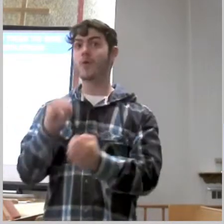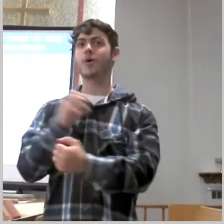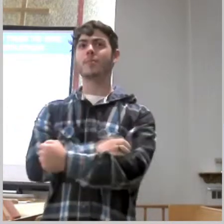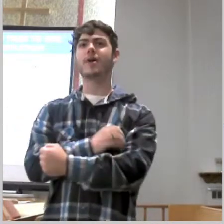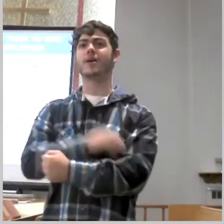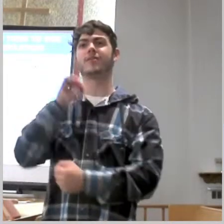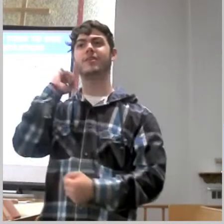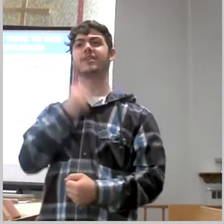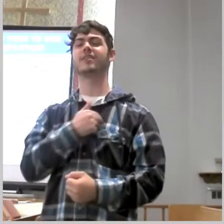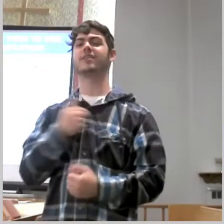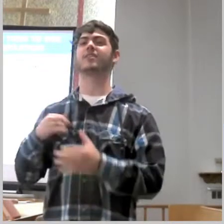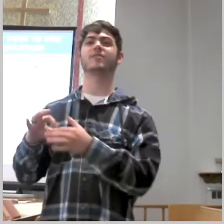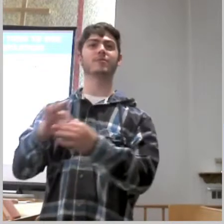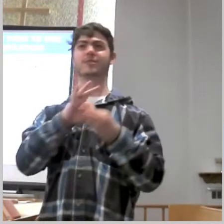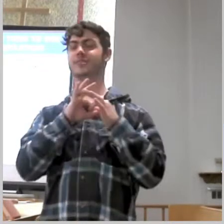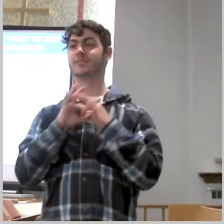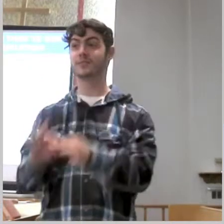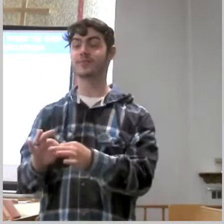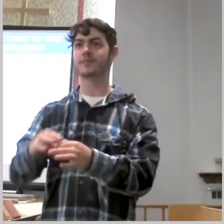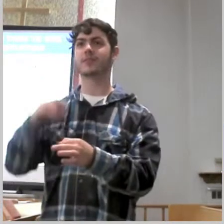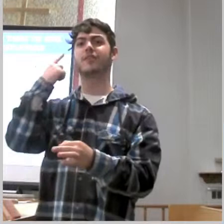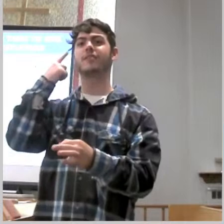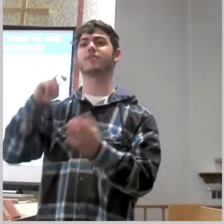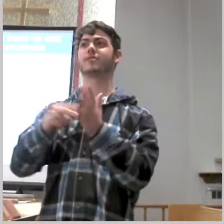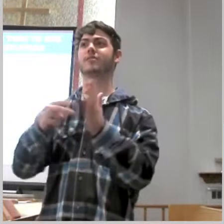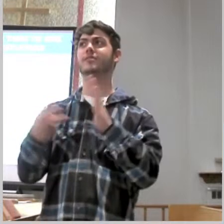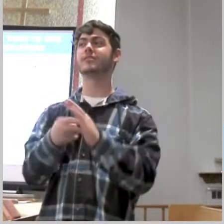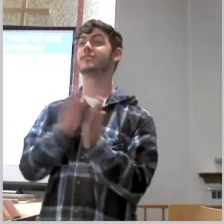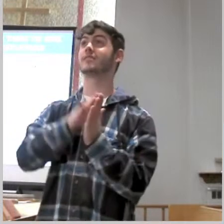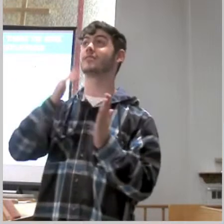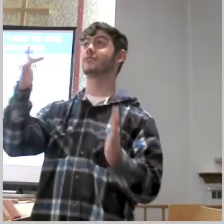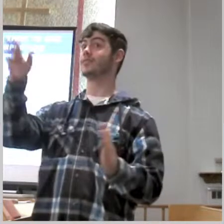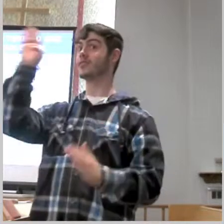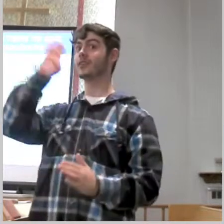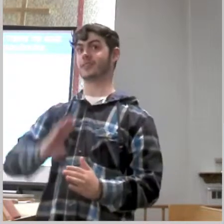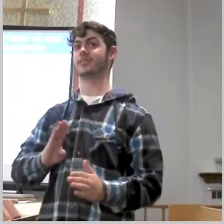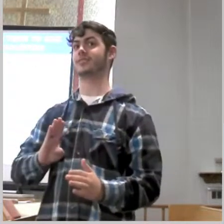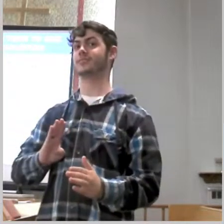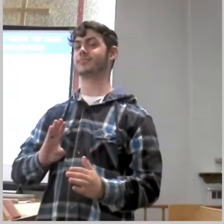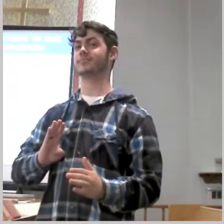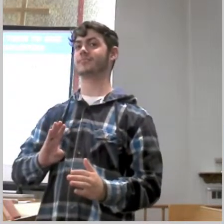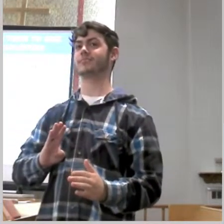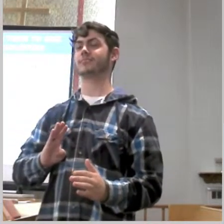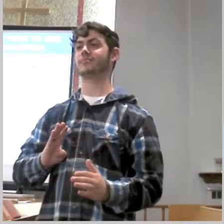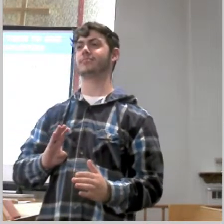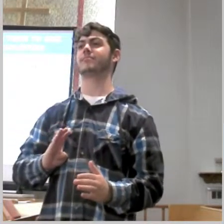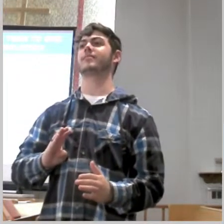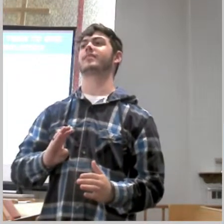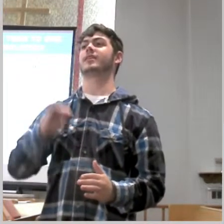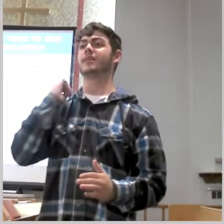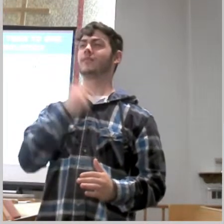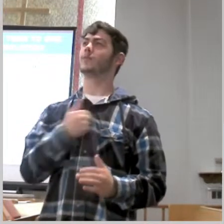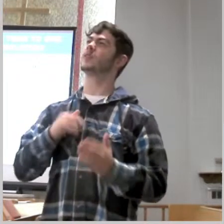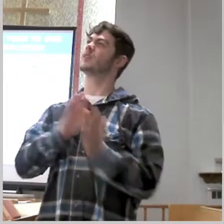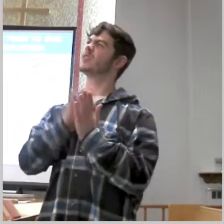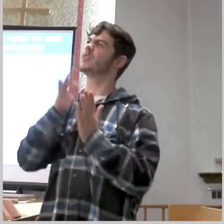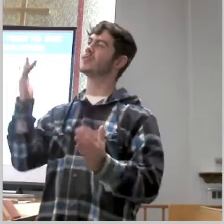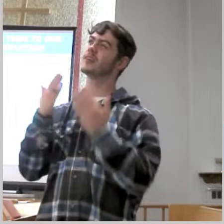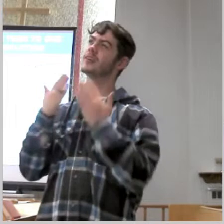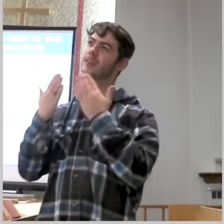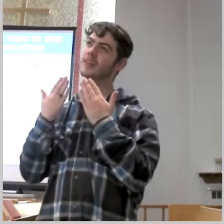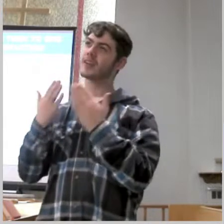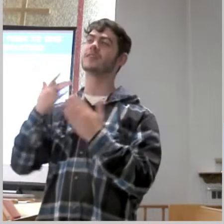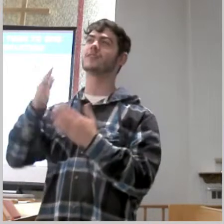the purpose of glorifying ourselves, but to glorify the name of God and to glorify and be thankful of